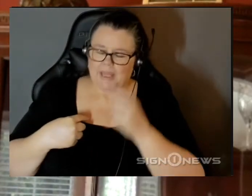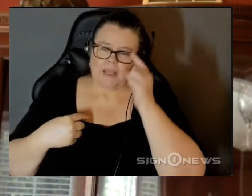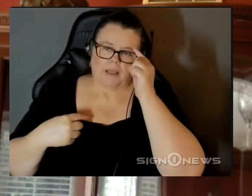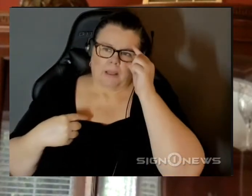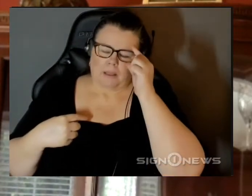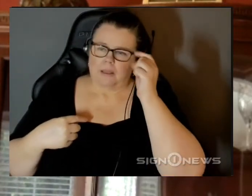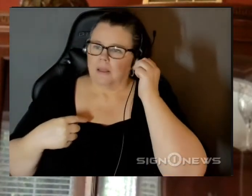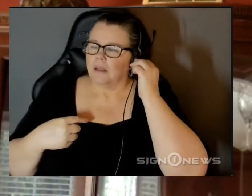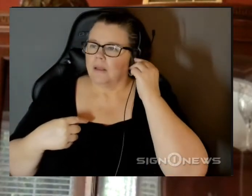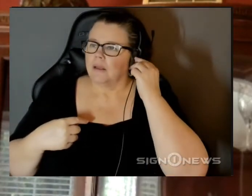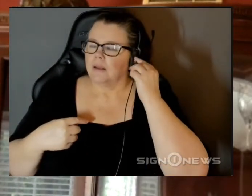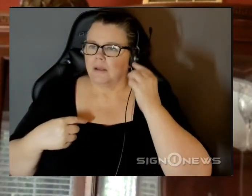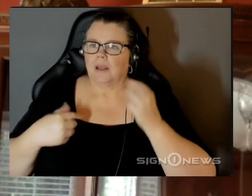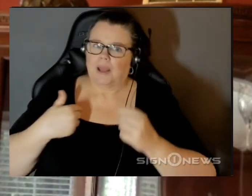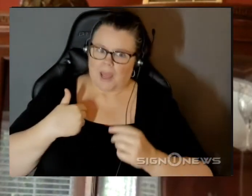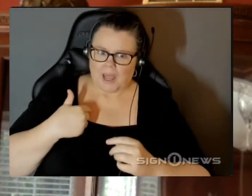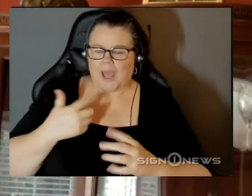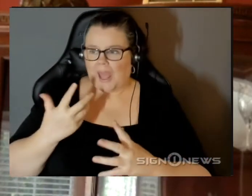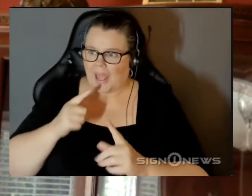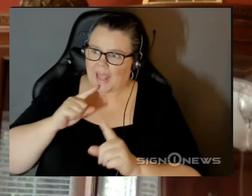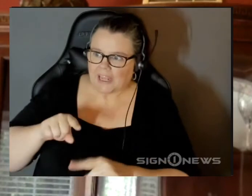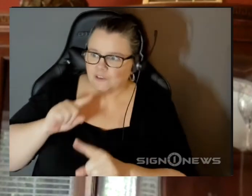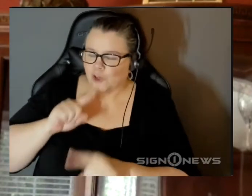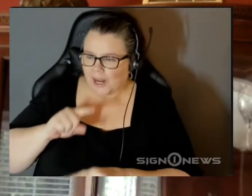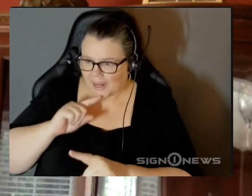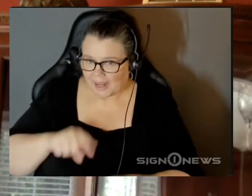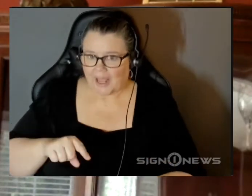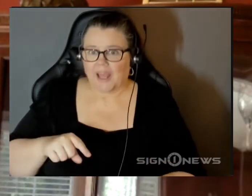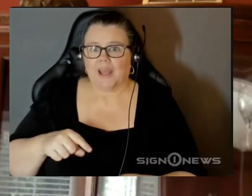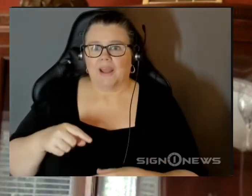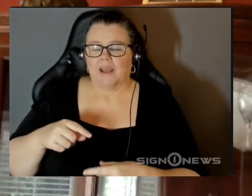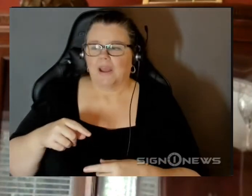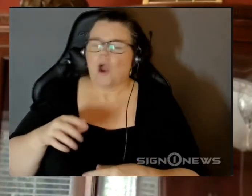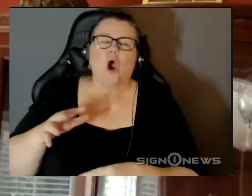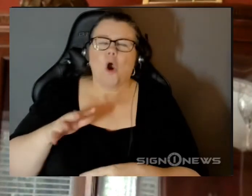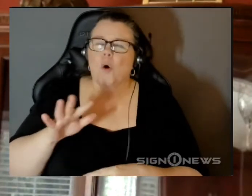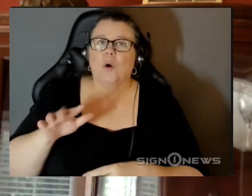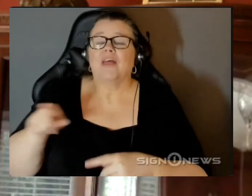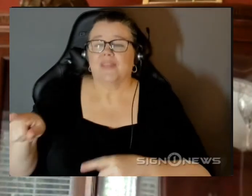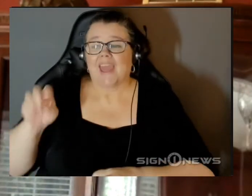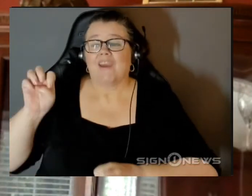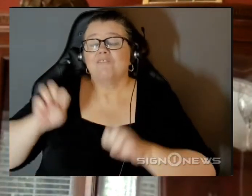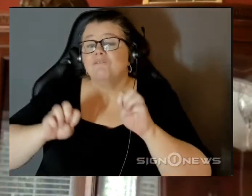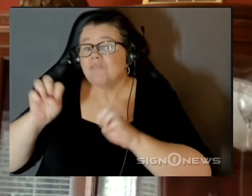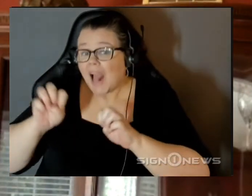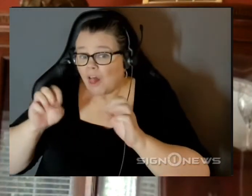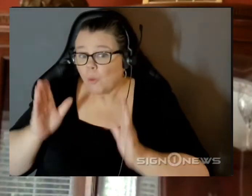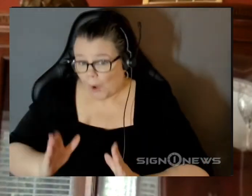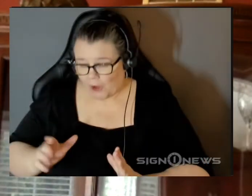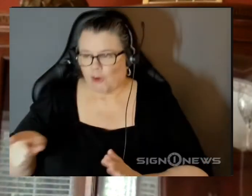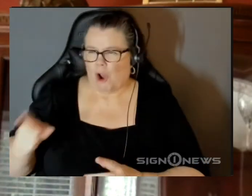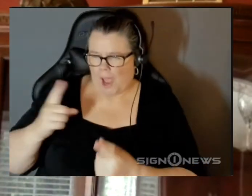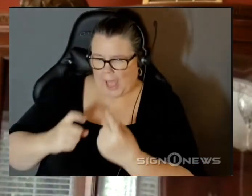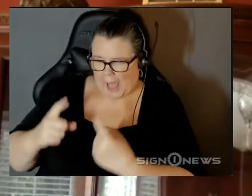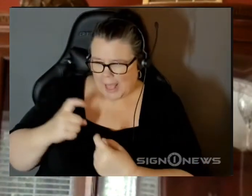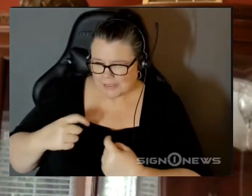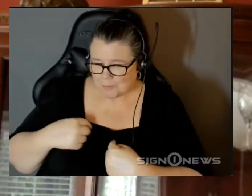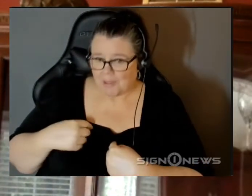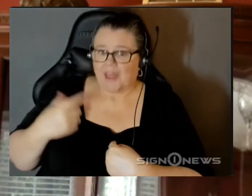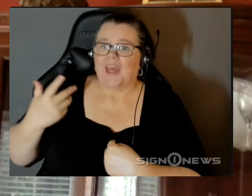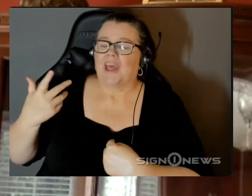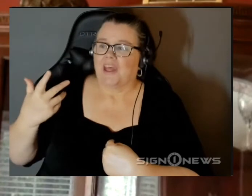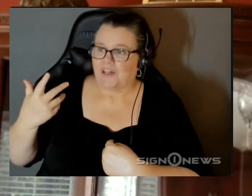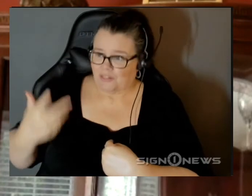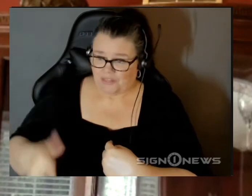some questions, which I answered. And then she gave him his rights back. And so, you know, John has a plan, and